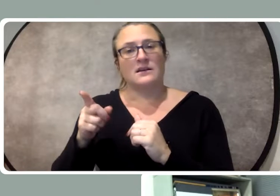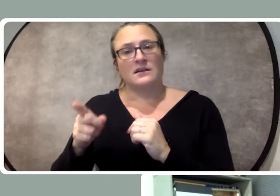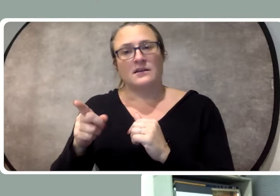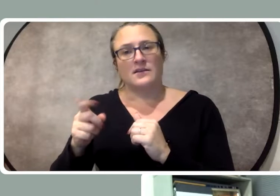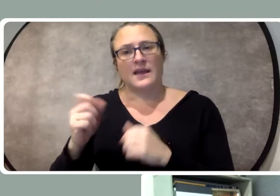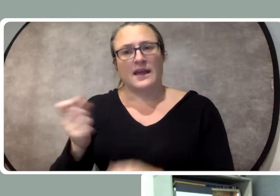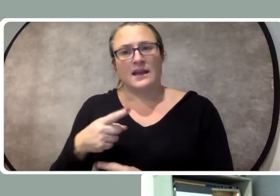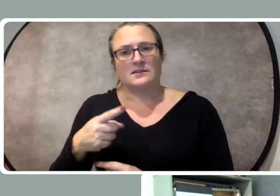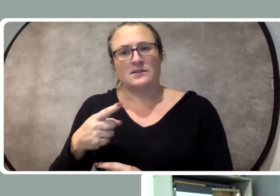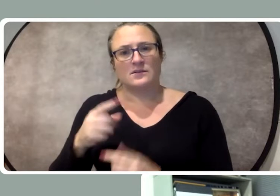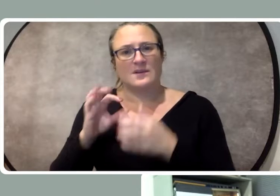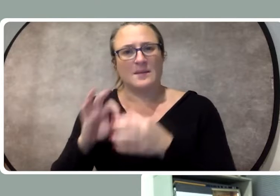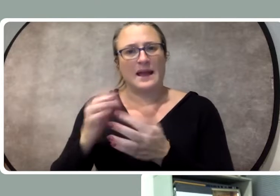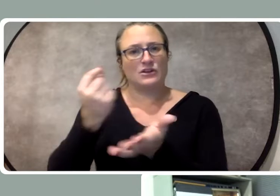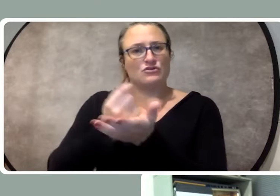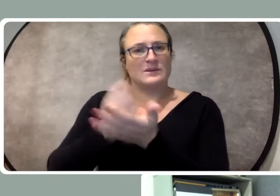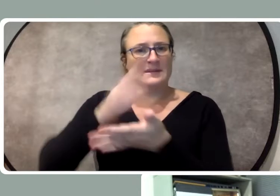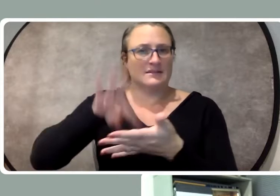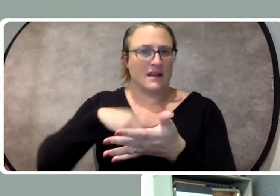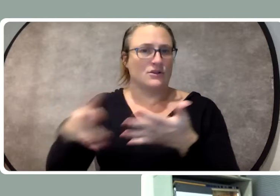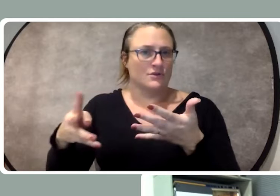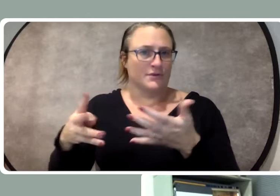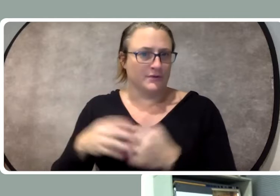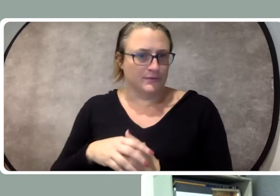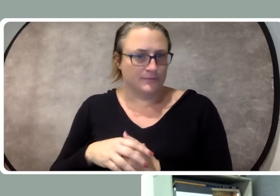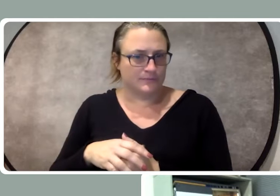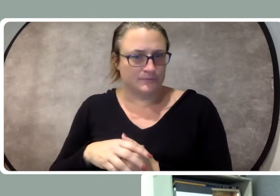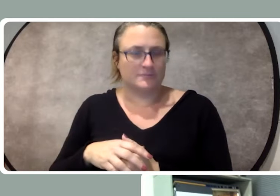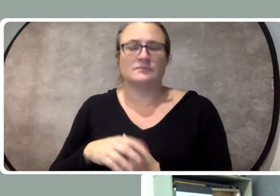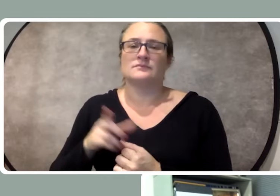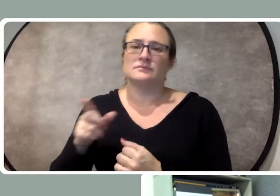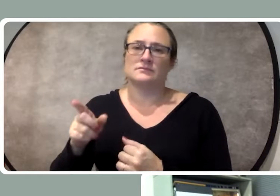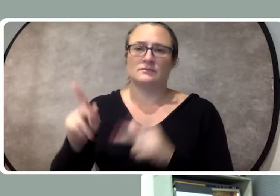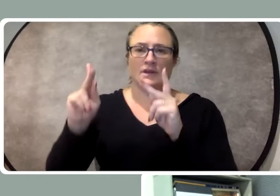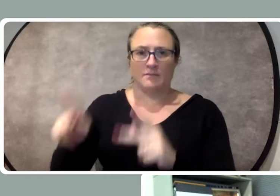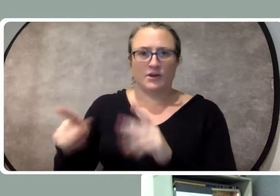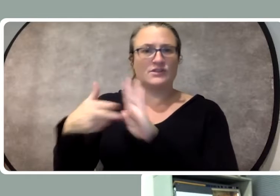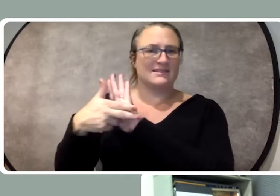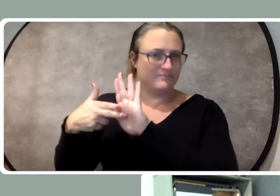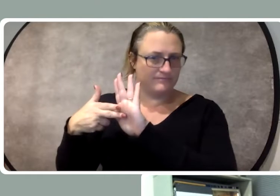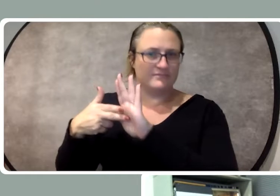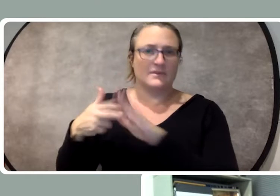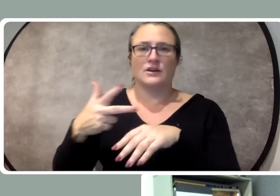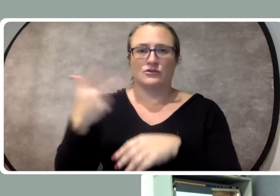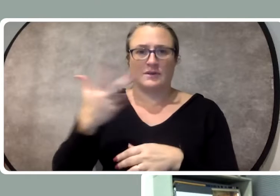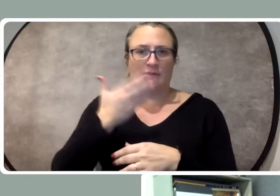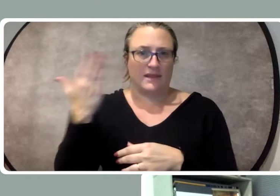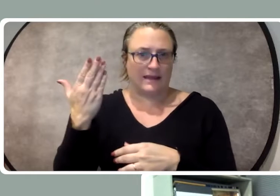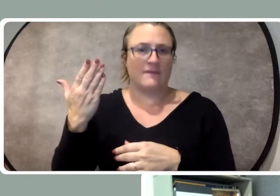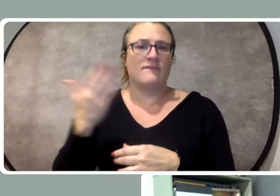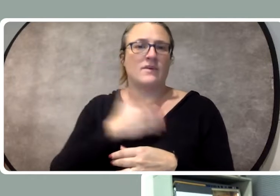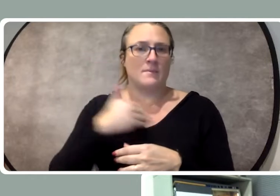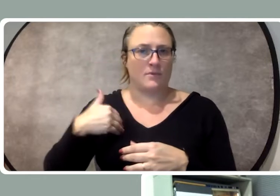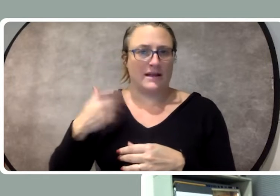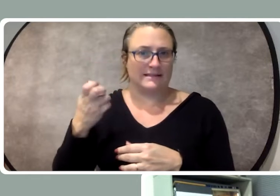about treatment schedules. So this person was diagnosed with triple negative breast cancer and